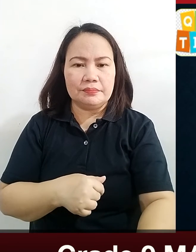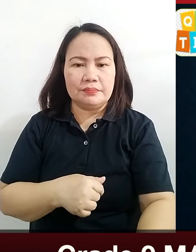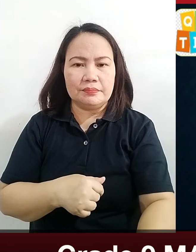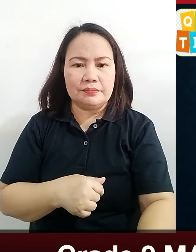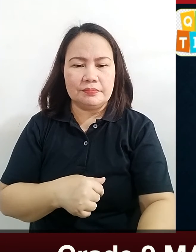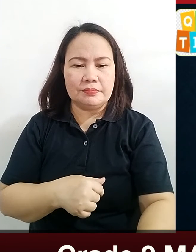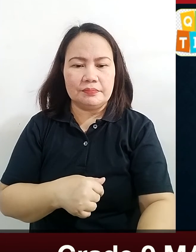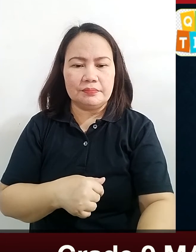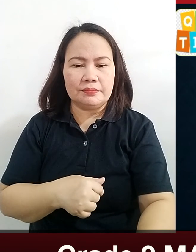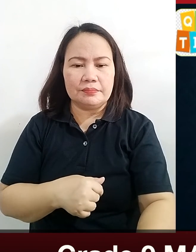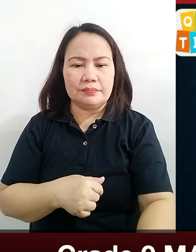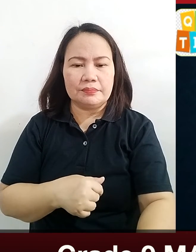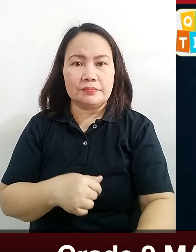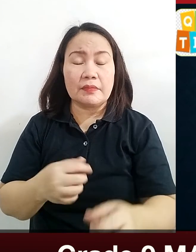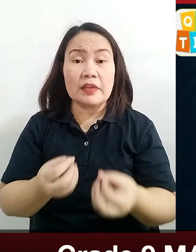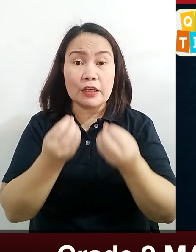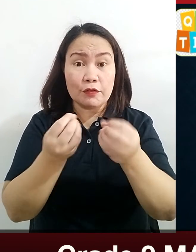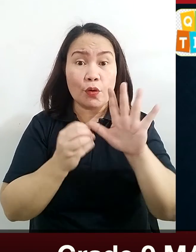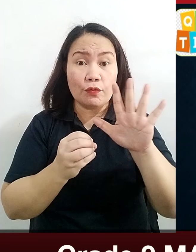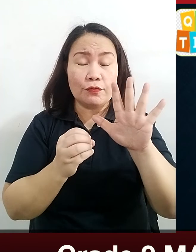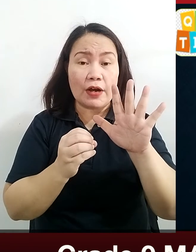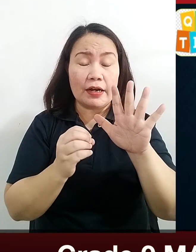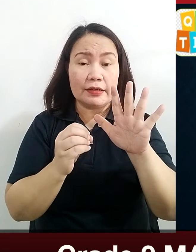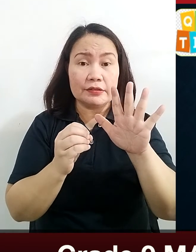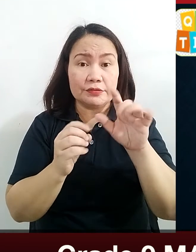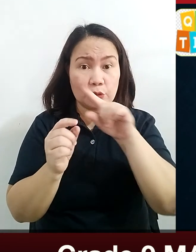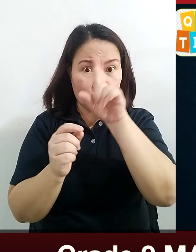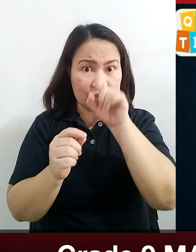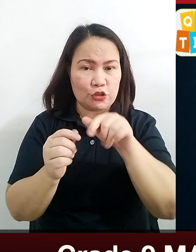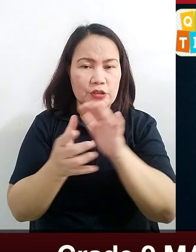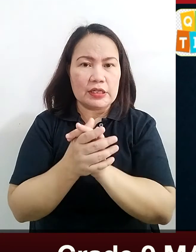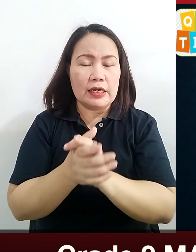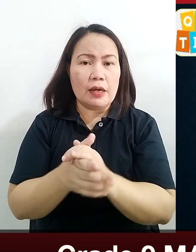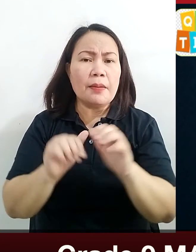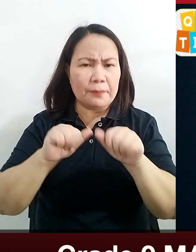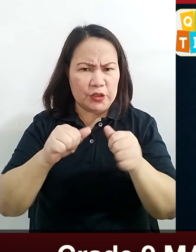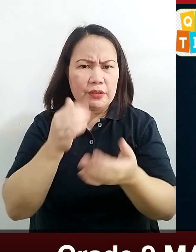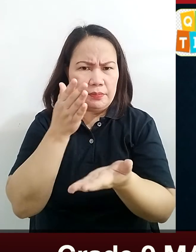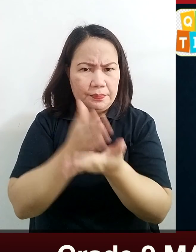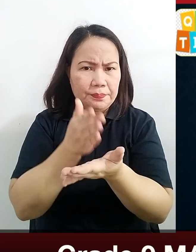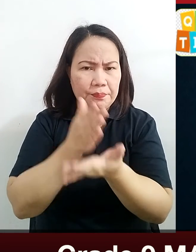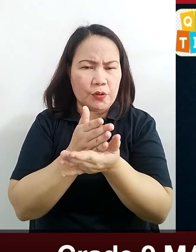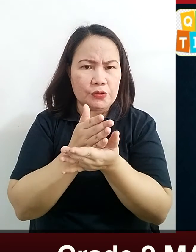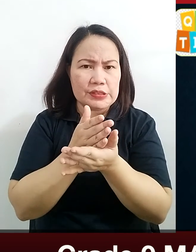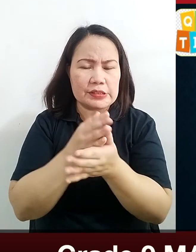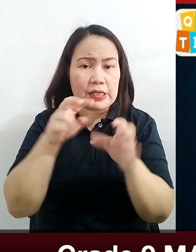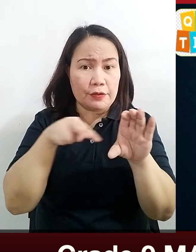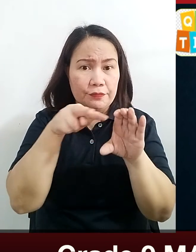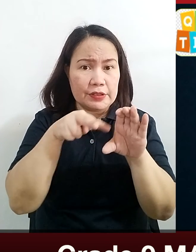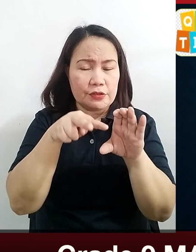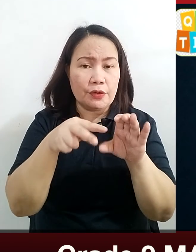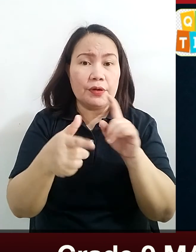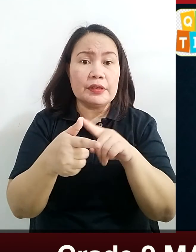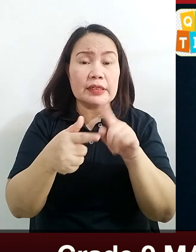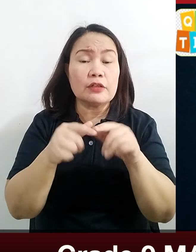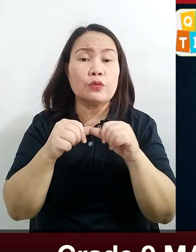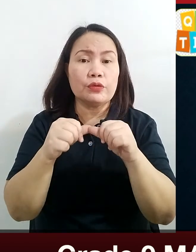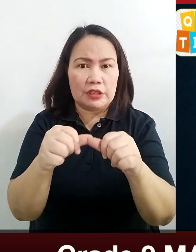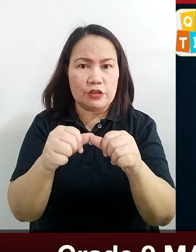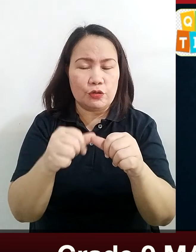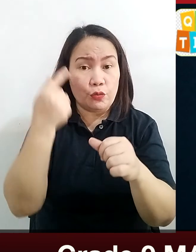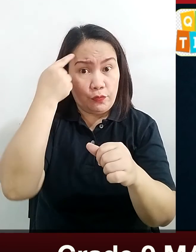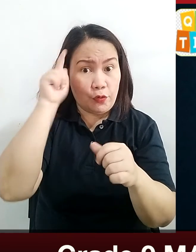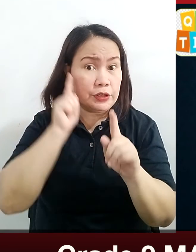5 questions. So, pwede nyo i-post yung video sa kanyo sagot. I-play ulit for the